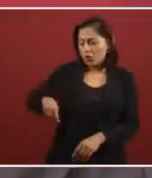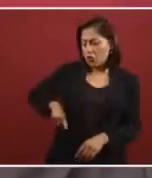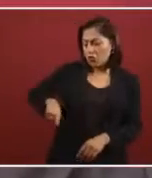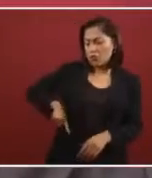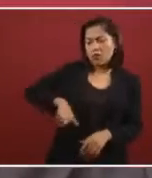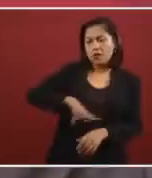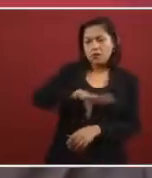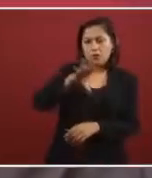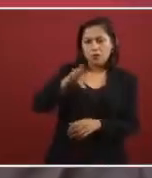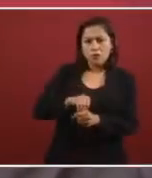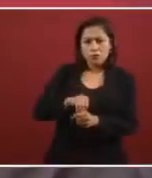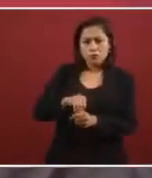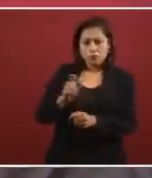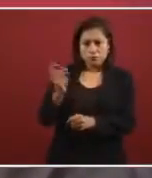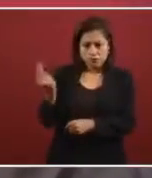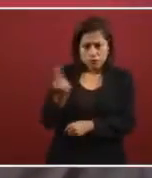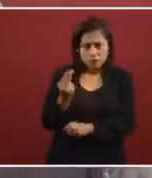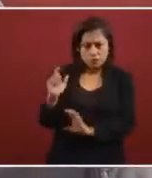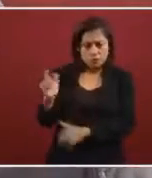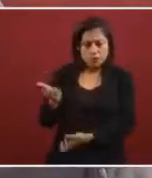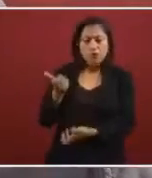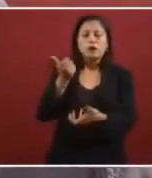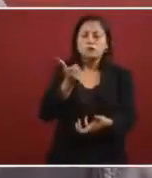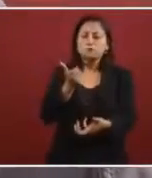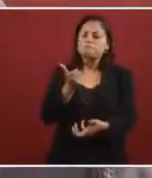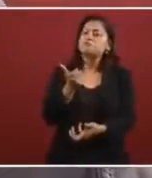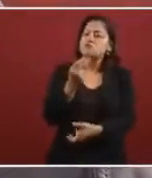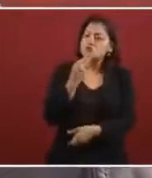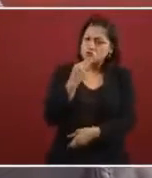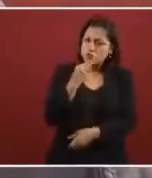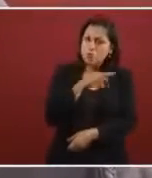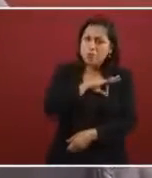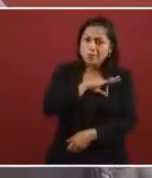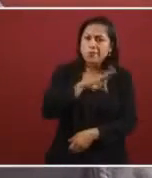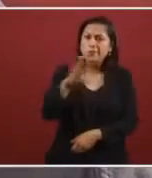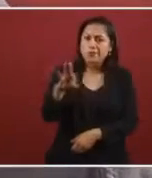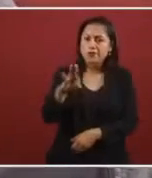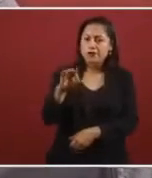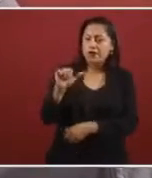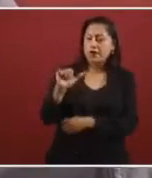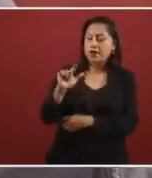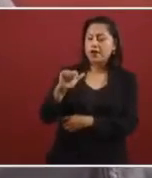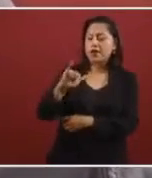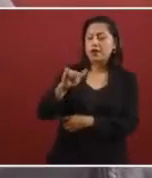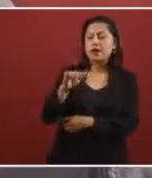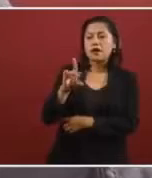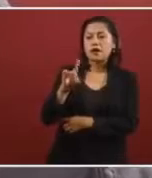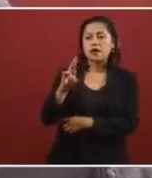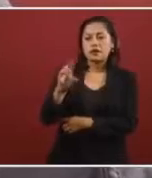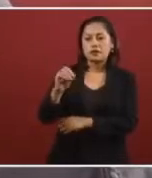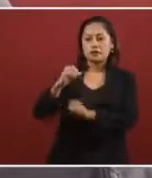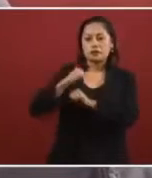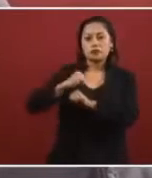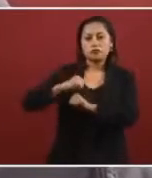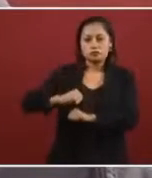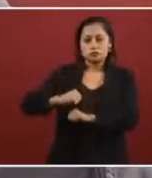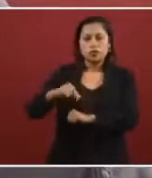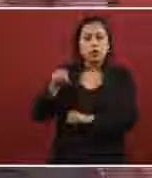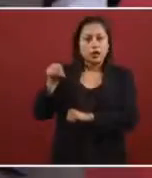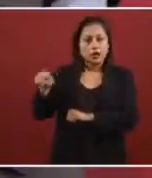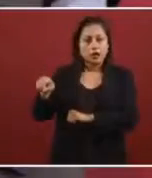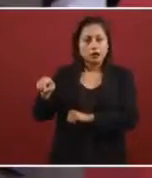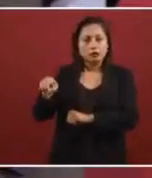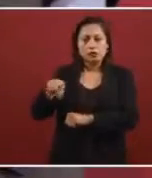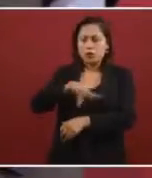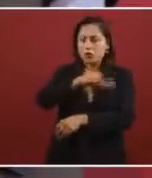que sean participate necesarios. with all the resources Alejandro necessary. está contando con Alejandro todo is el counting apoyo on all the support que se requiere that